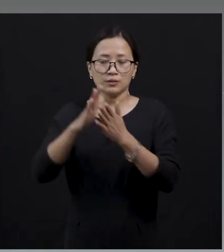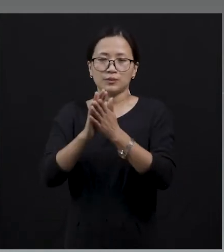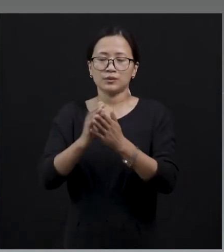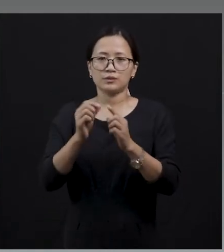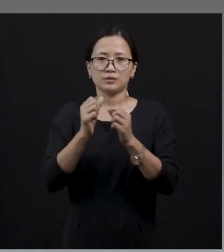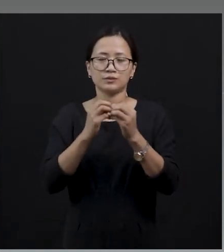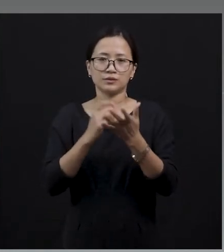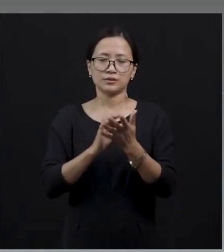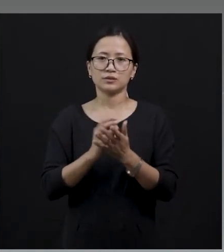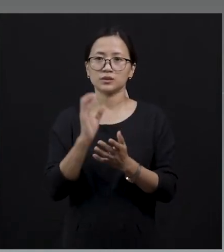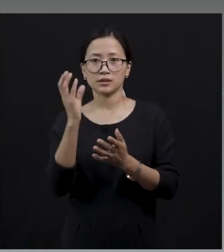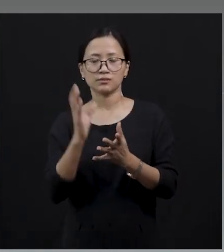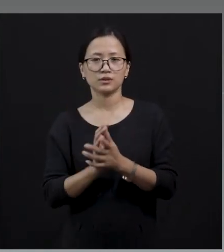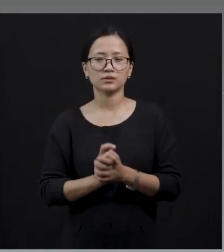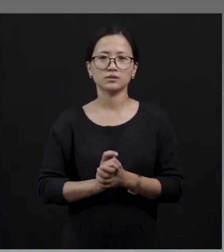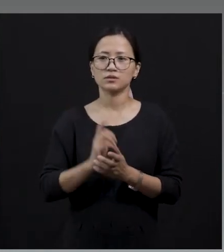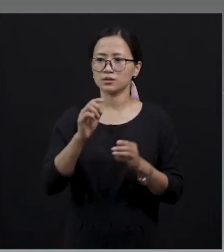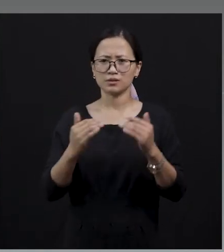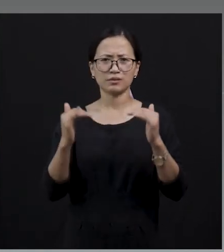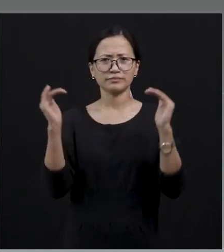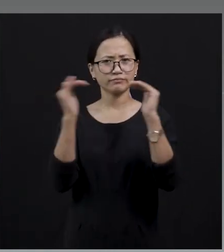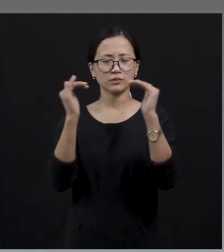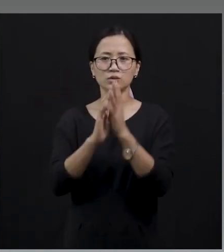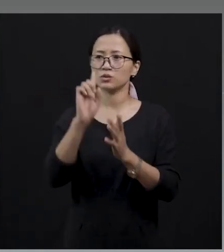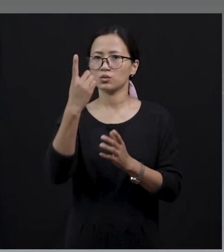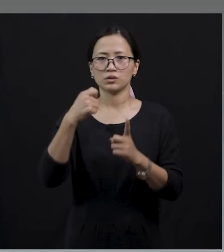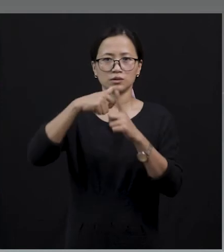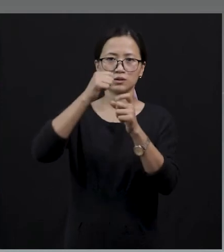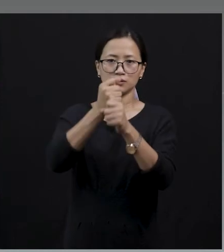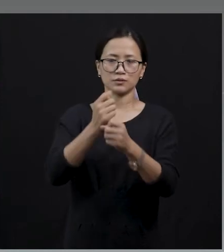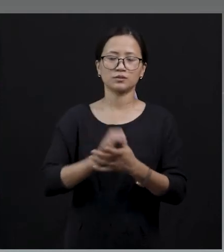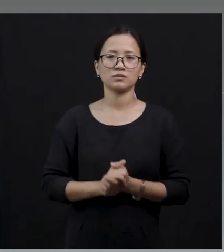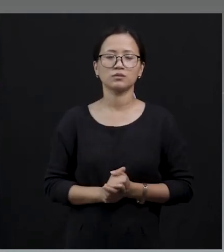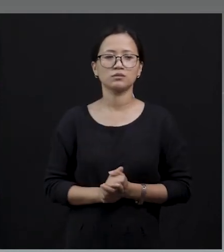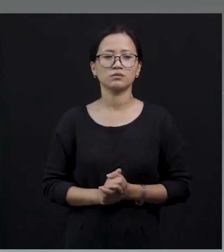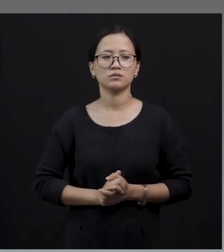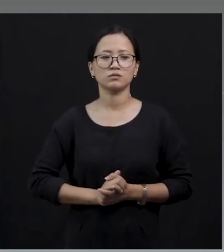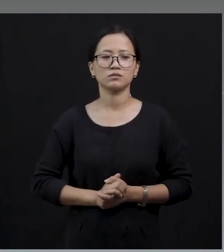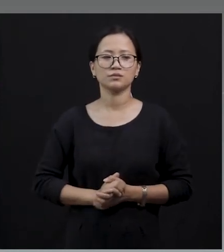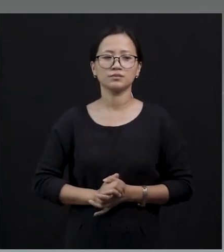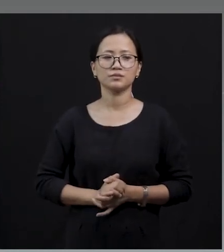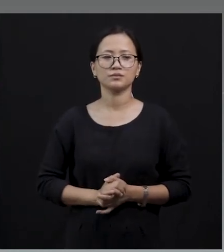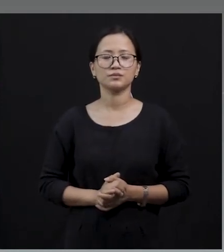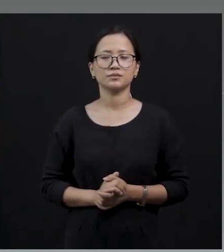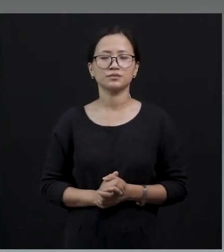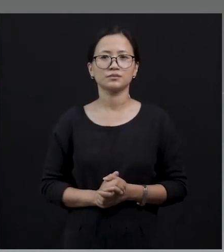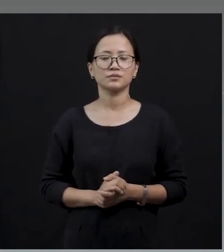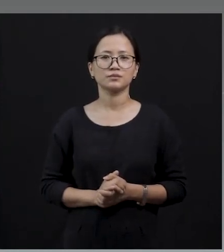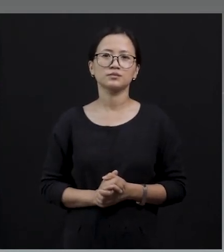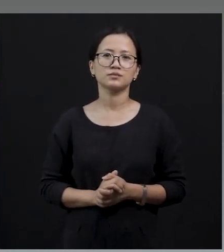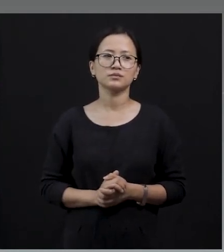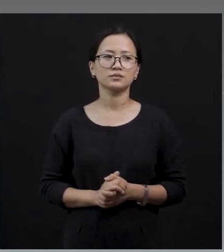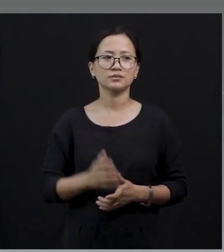are equal to 1 kg. That means these brinjals are equal to 1 kg. All right,